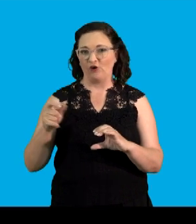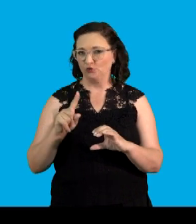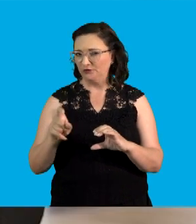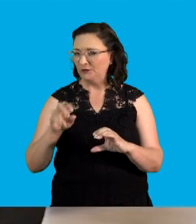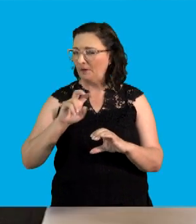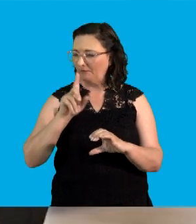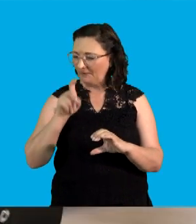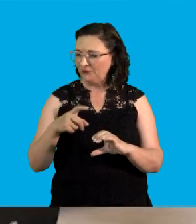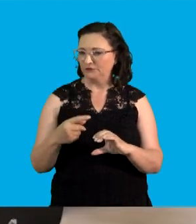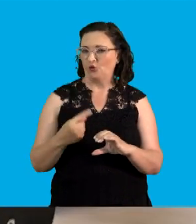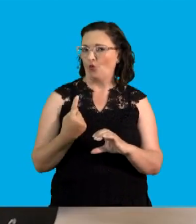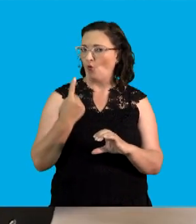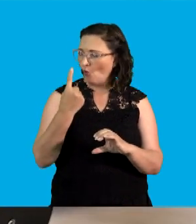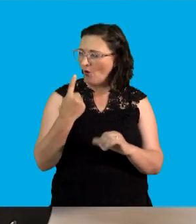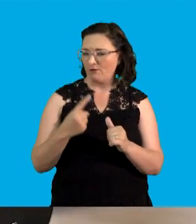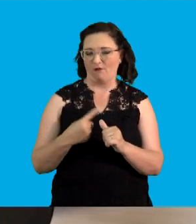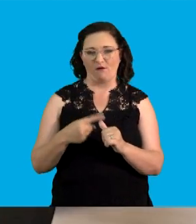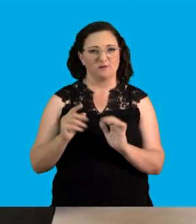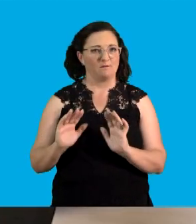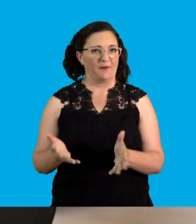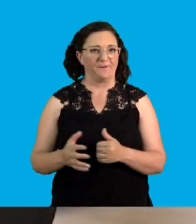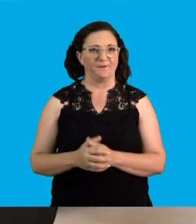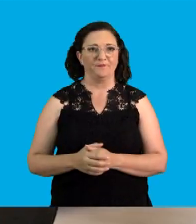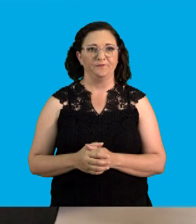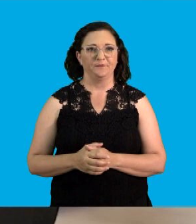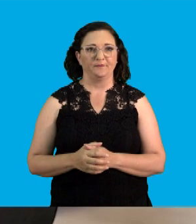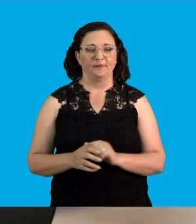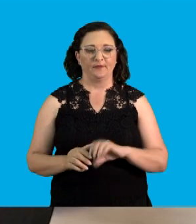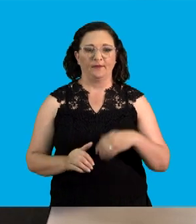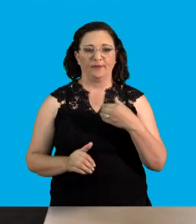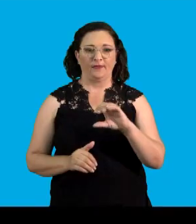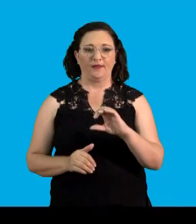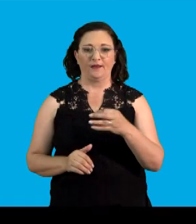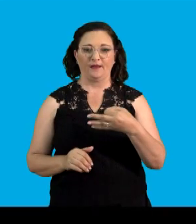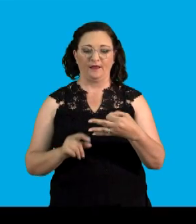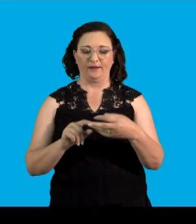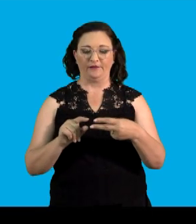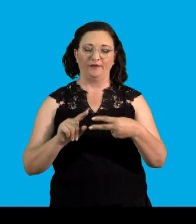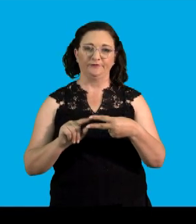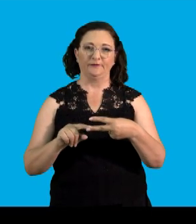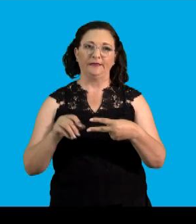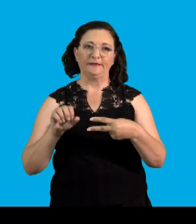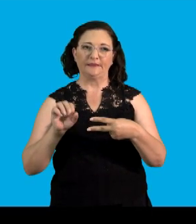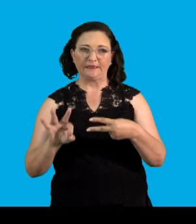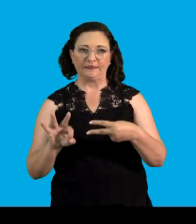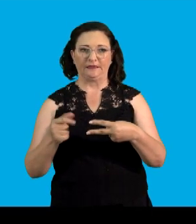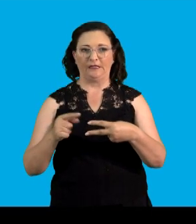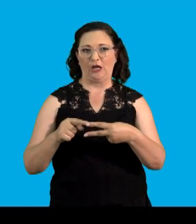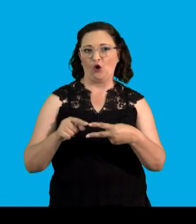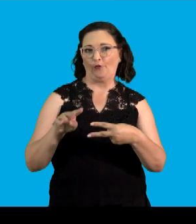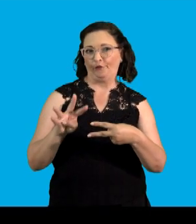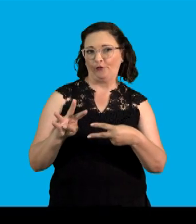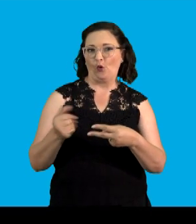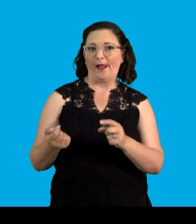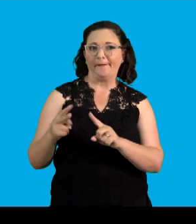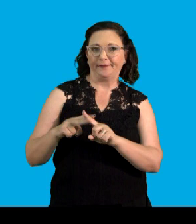here. There's only one answer. Right, and then you've got level 3 and level 4, which is level 3 is application or